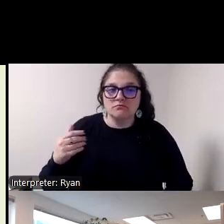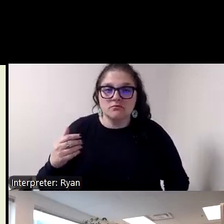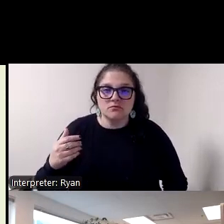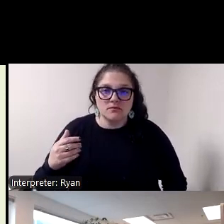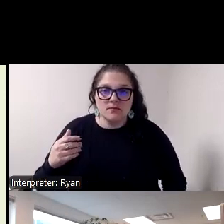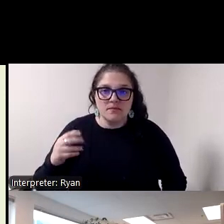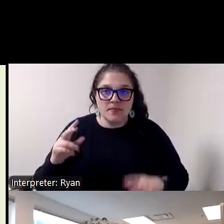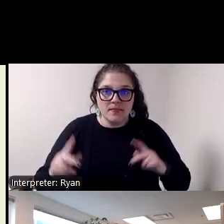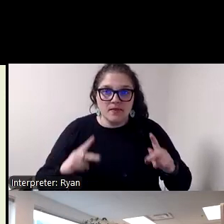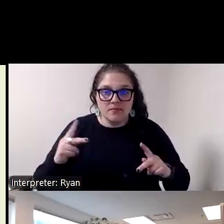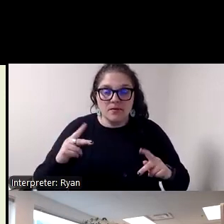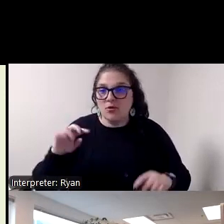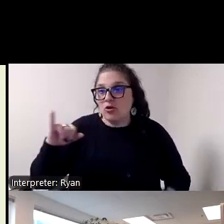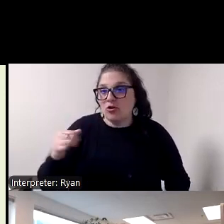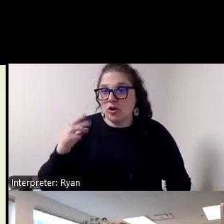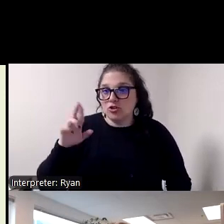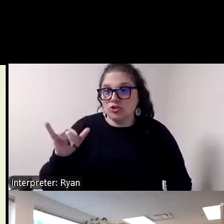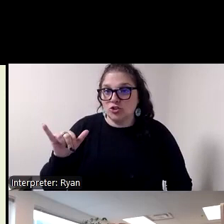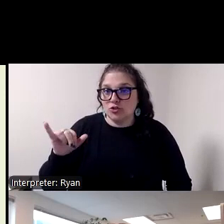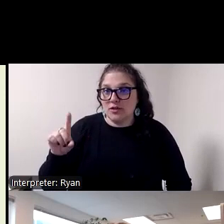that are on jury duty.